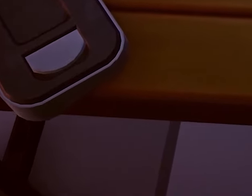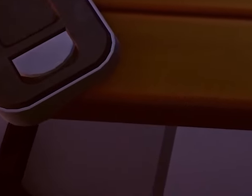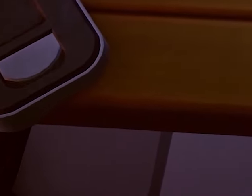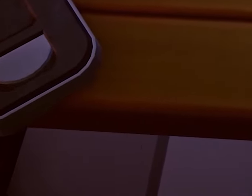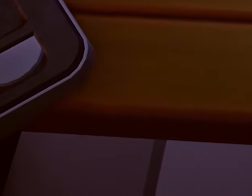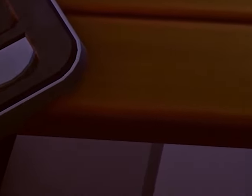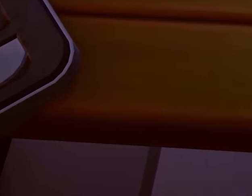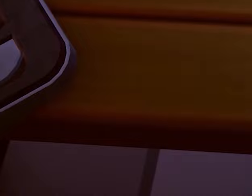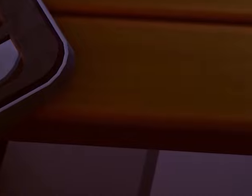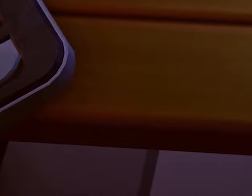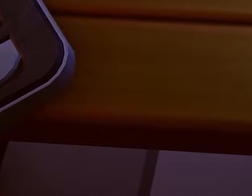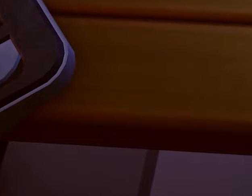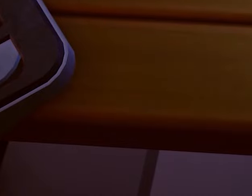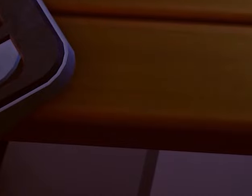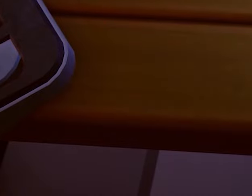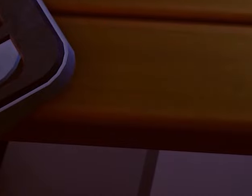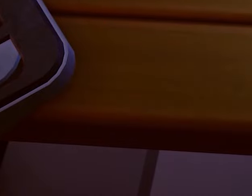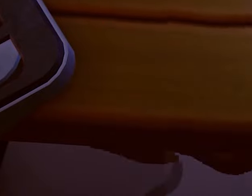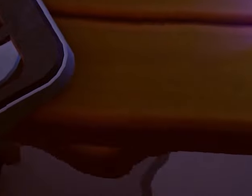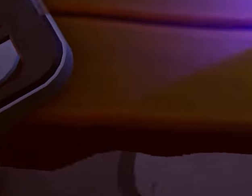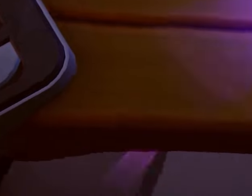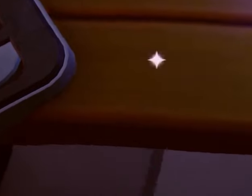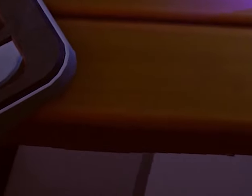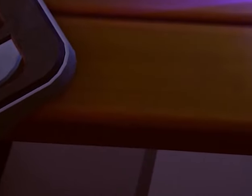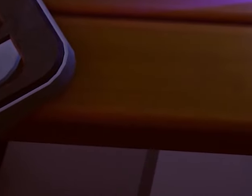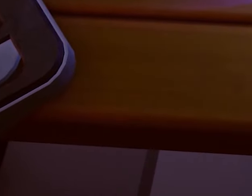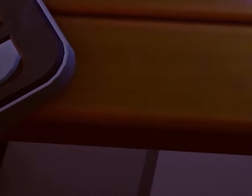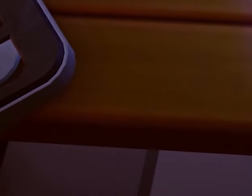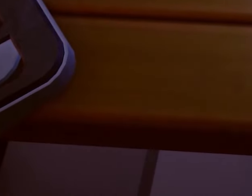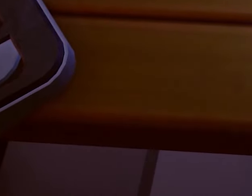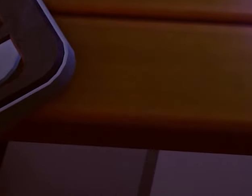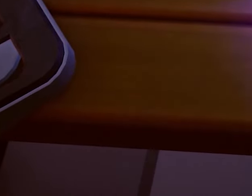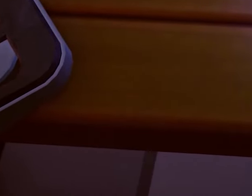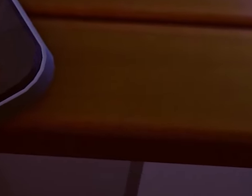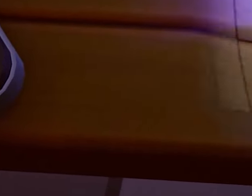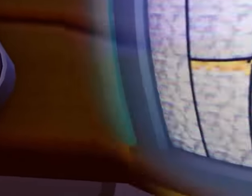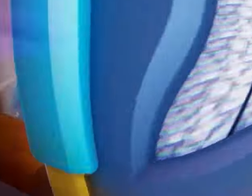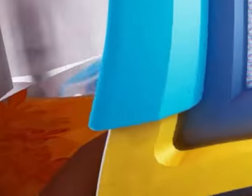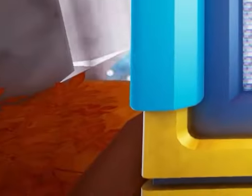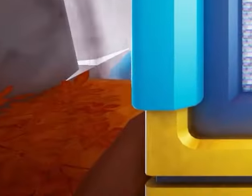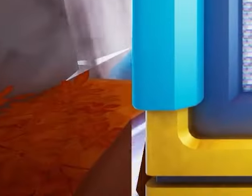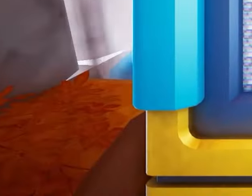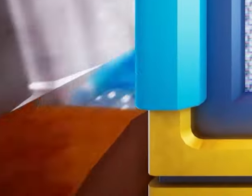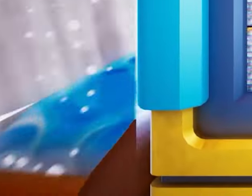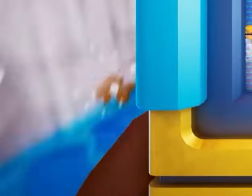Hey,